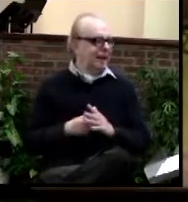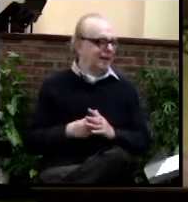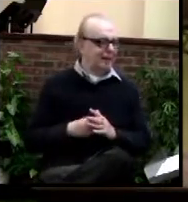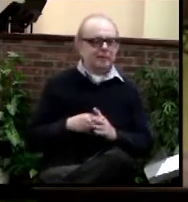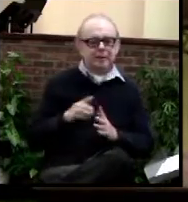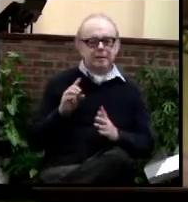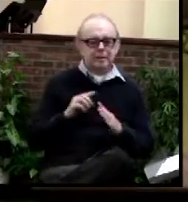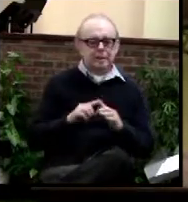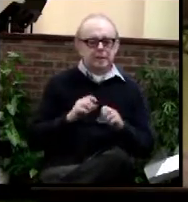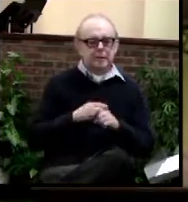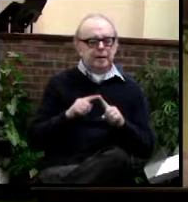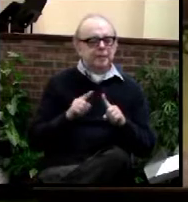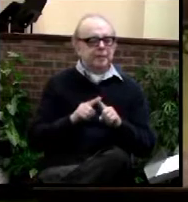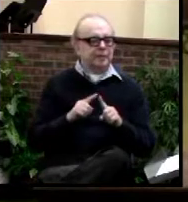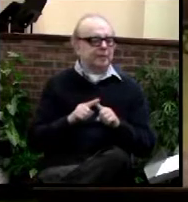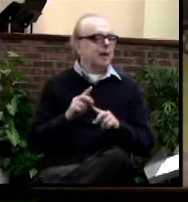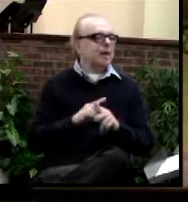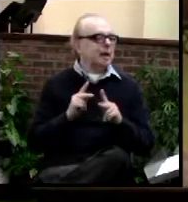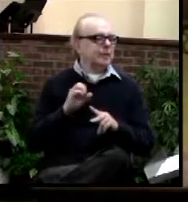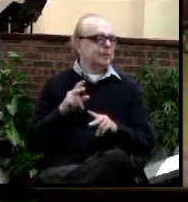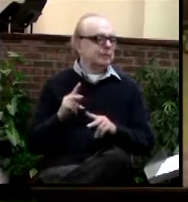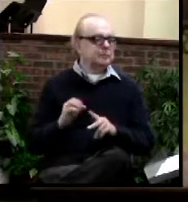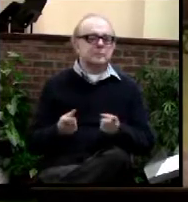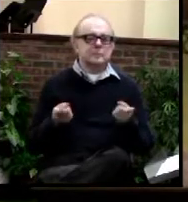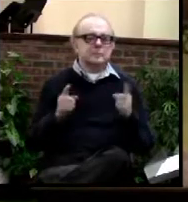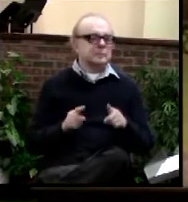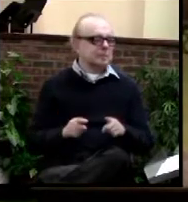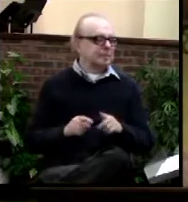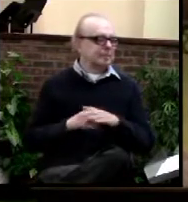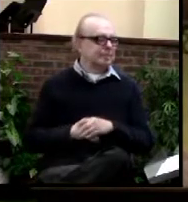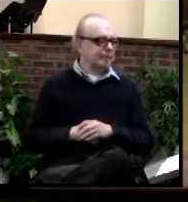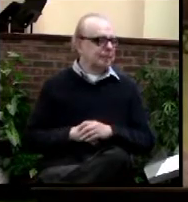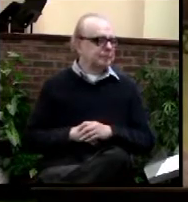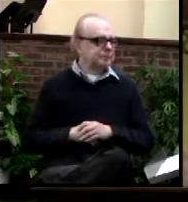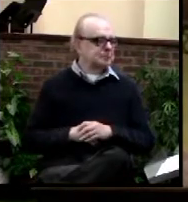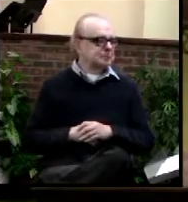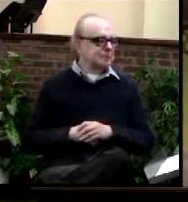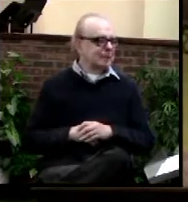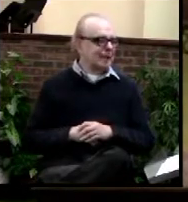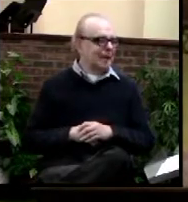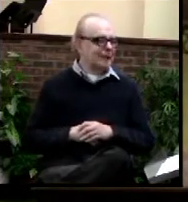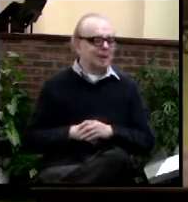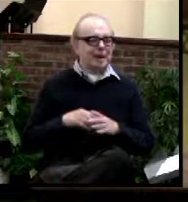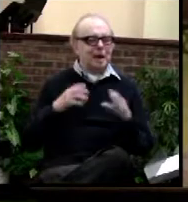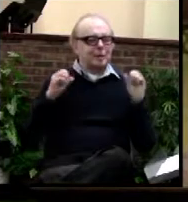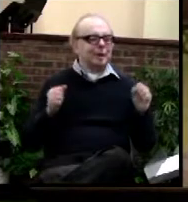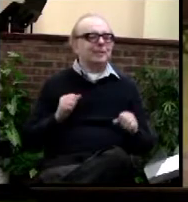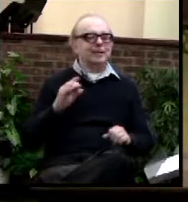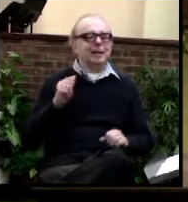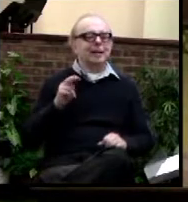buggies and all of these things, okay? And that's when Bill Clinton started smoking the peace pipe.